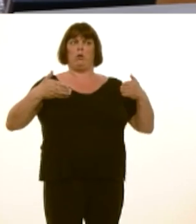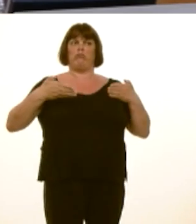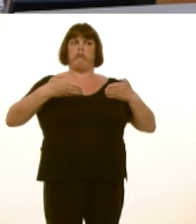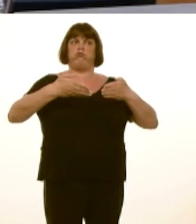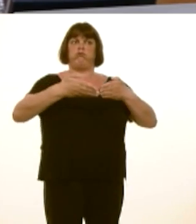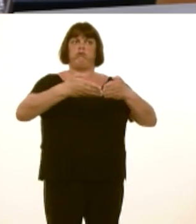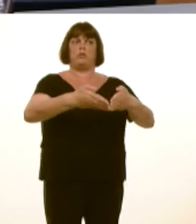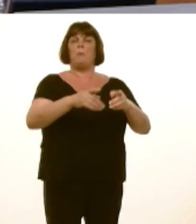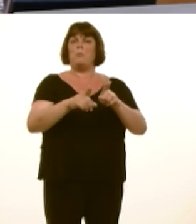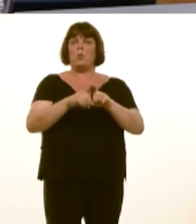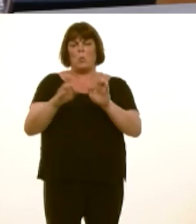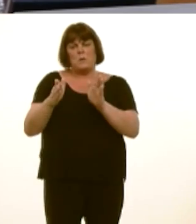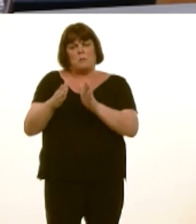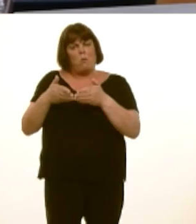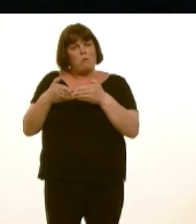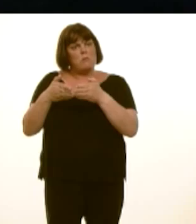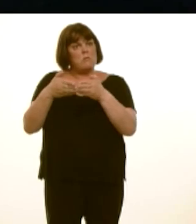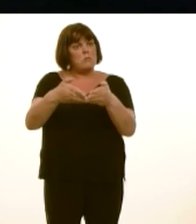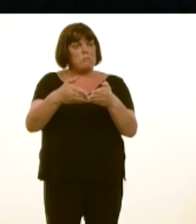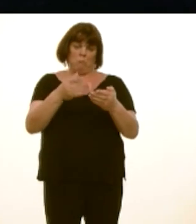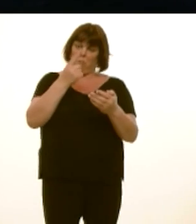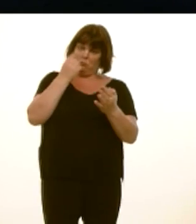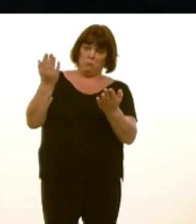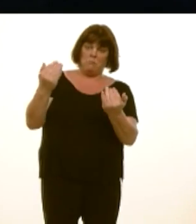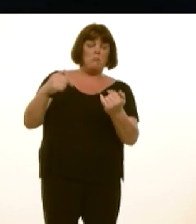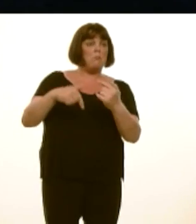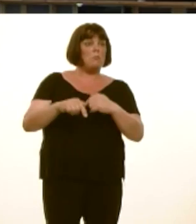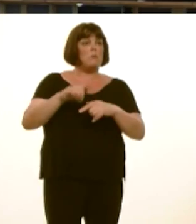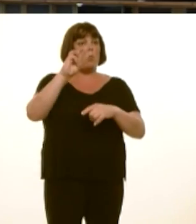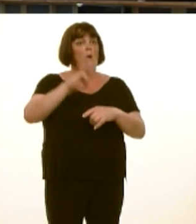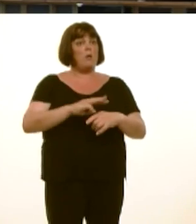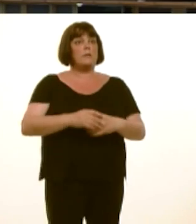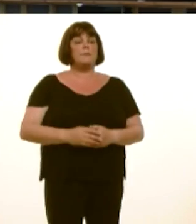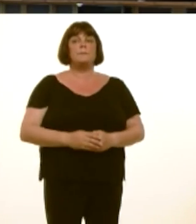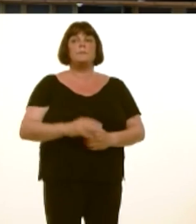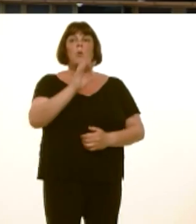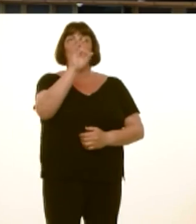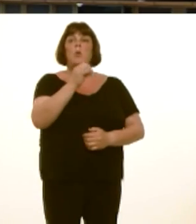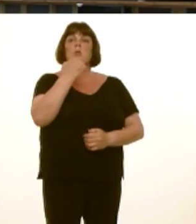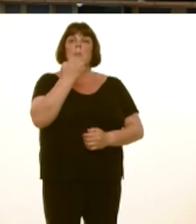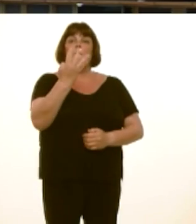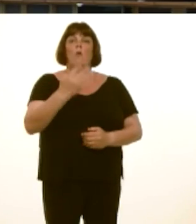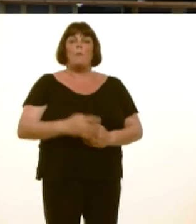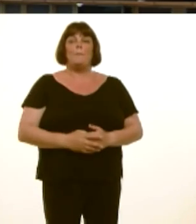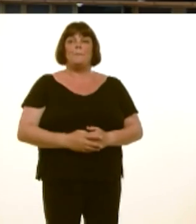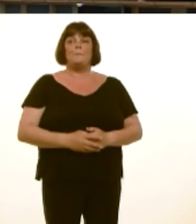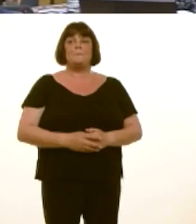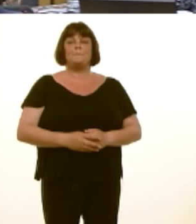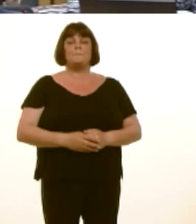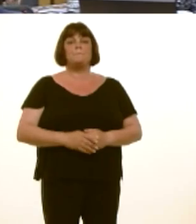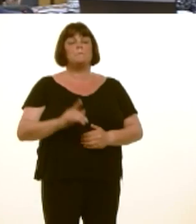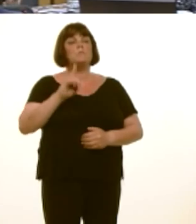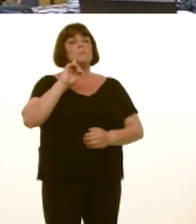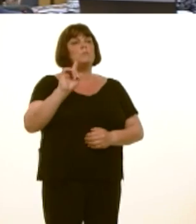with the smaller cruise ships as they sail around Wales. Question four is Joyce Watson. Diolch Llywydd. Will the